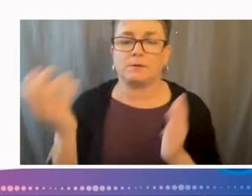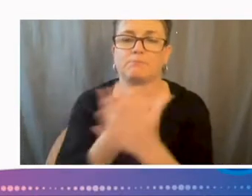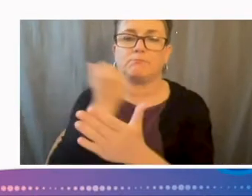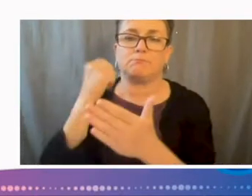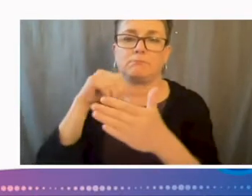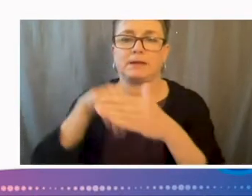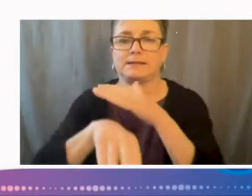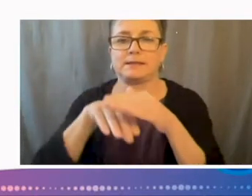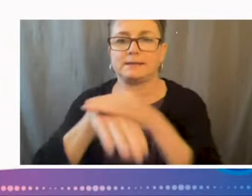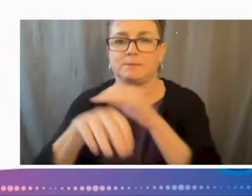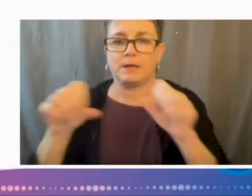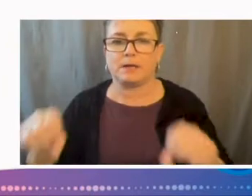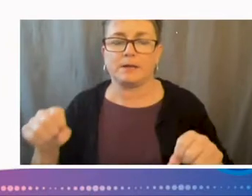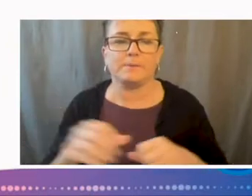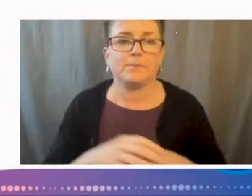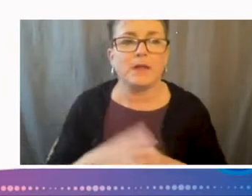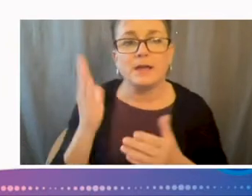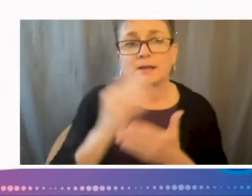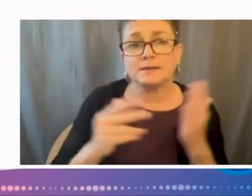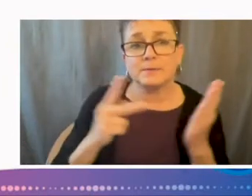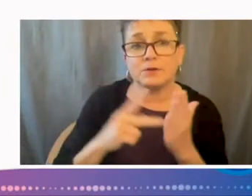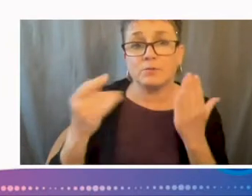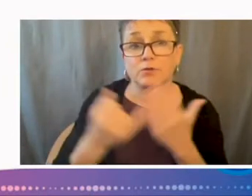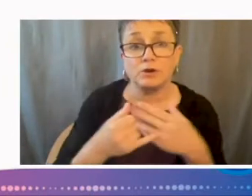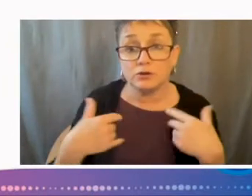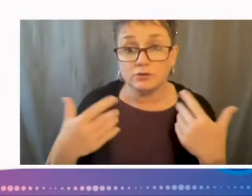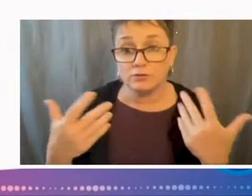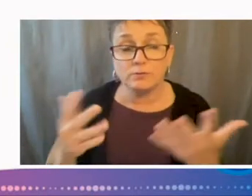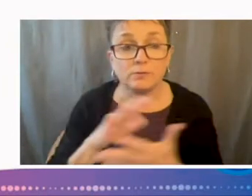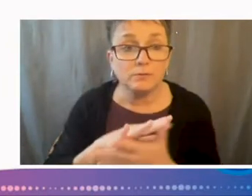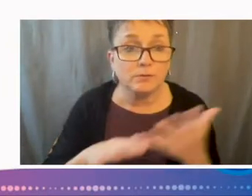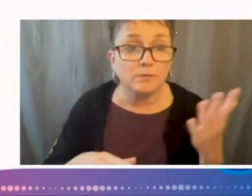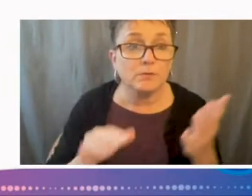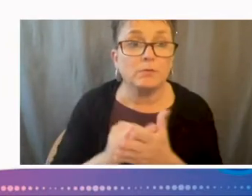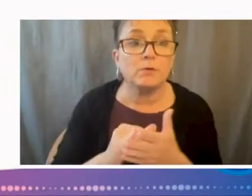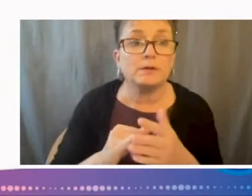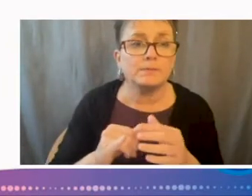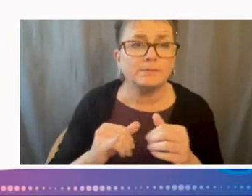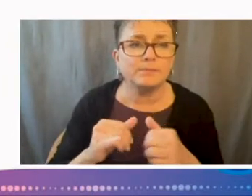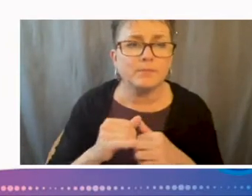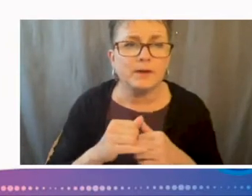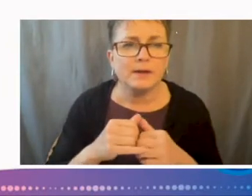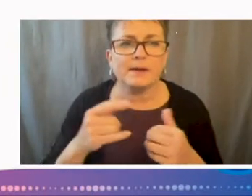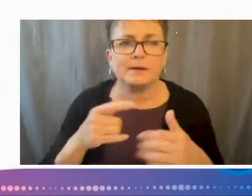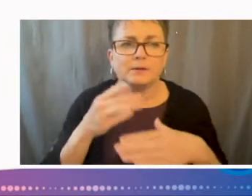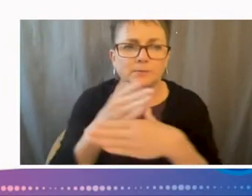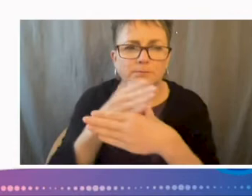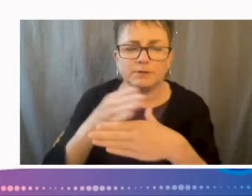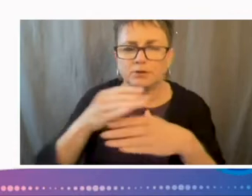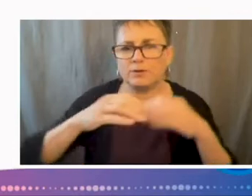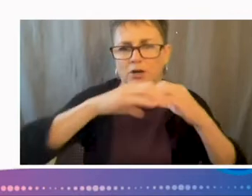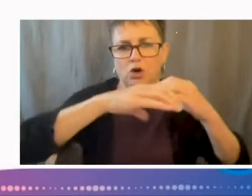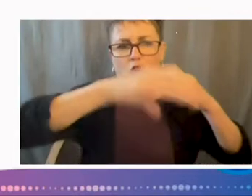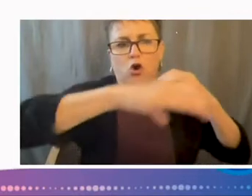of our projects that maximize accessibility are our between car barriers, our elevator overhaul